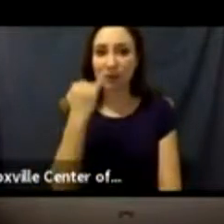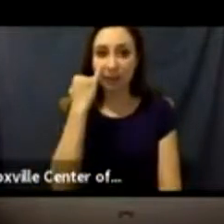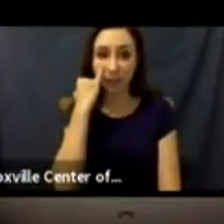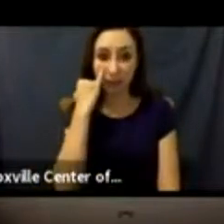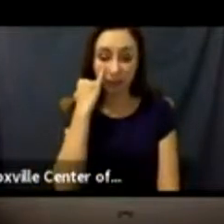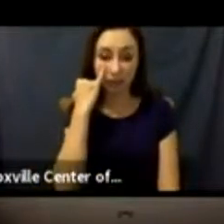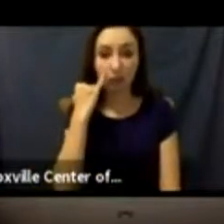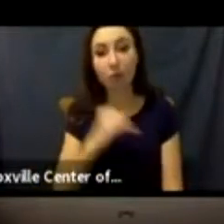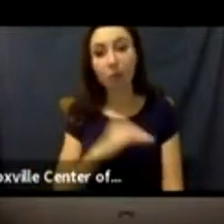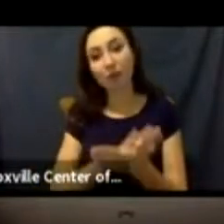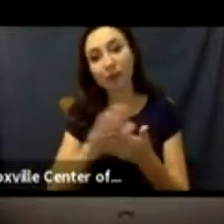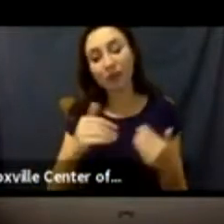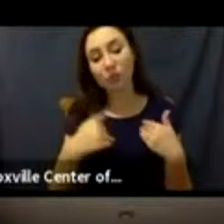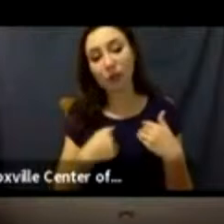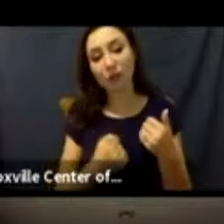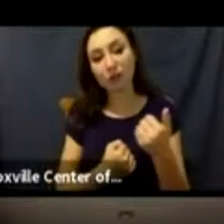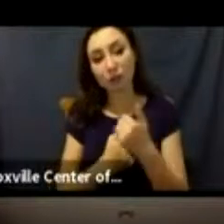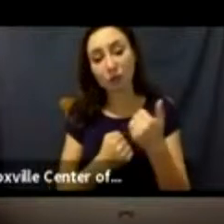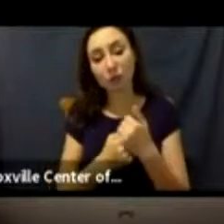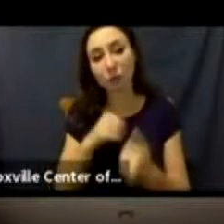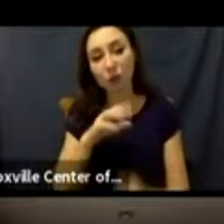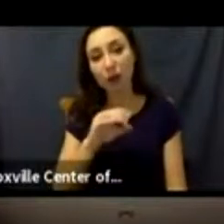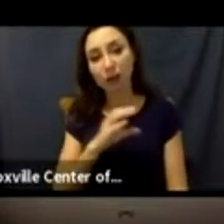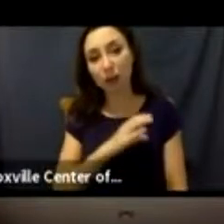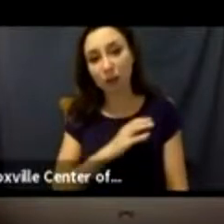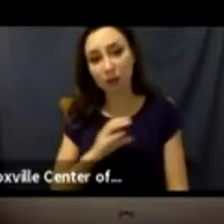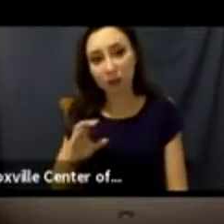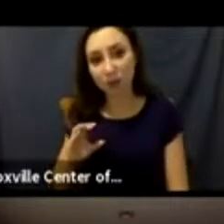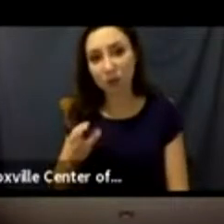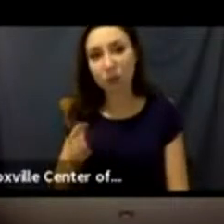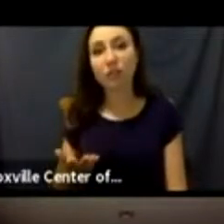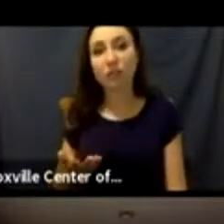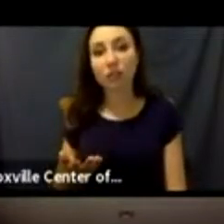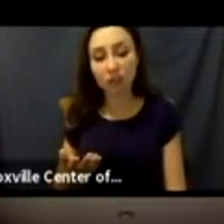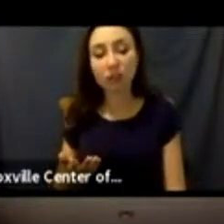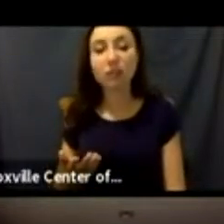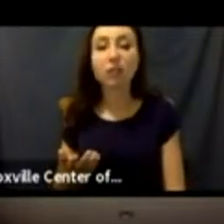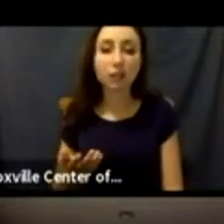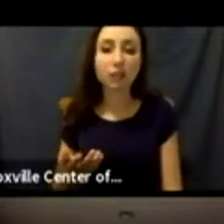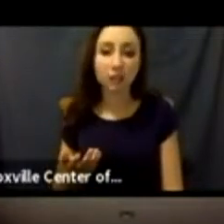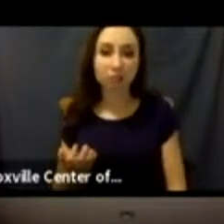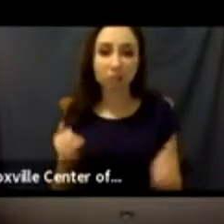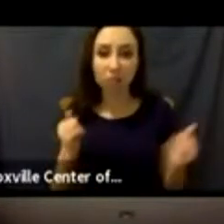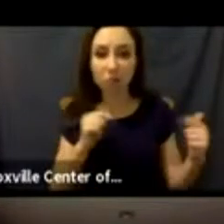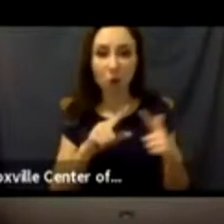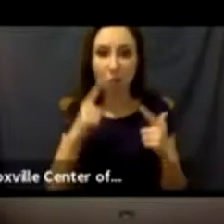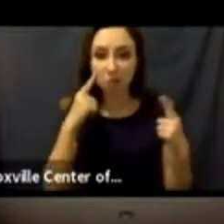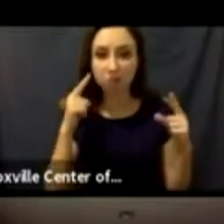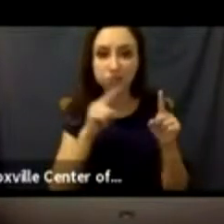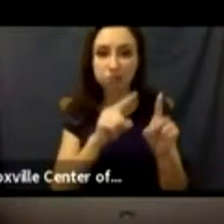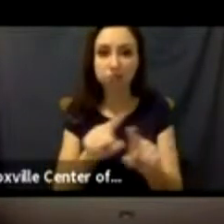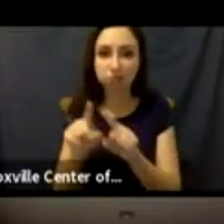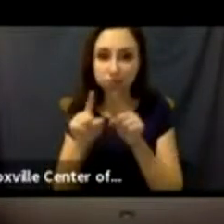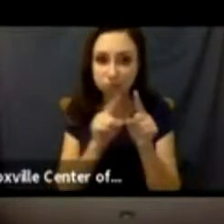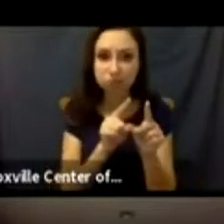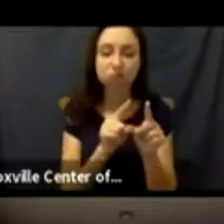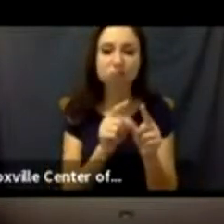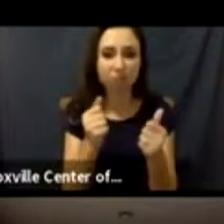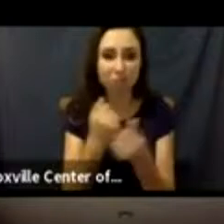it'd be nice to have the support of County Commission and us all be on the same sheet of music,